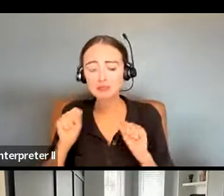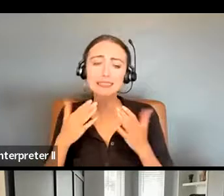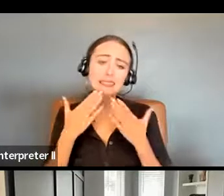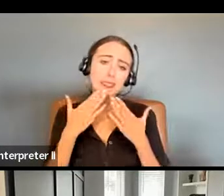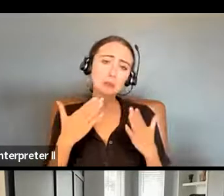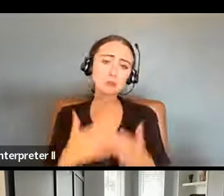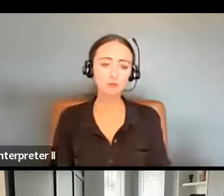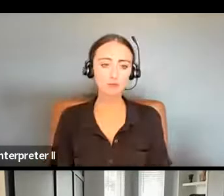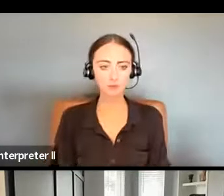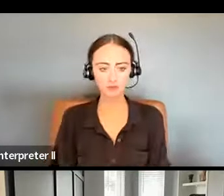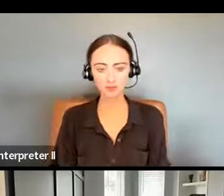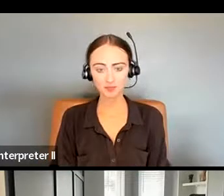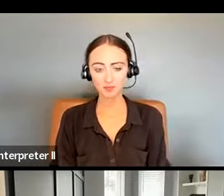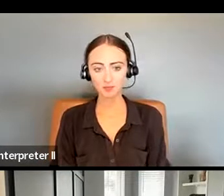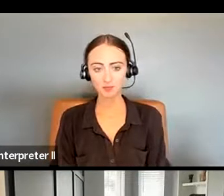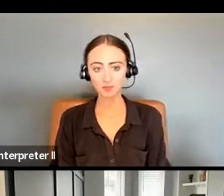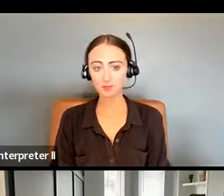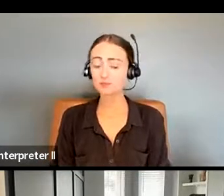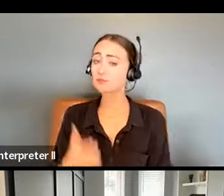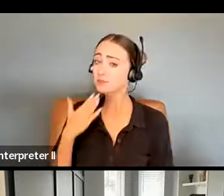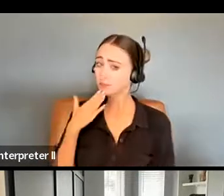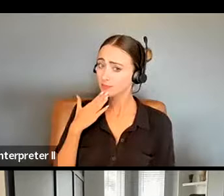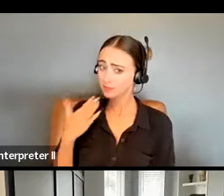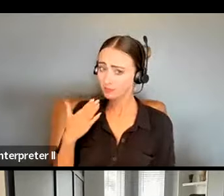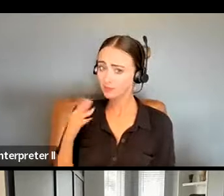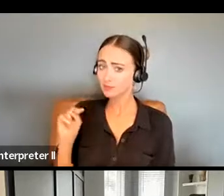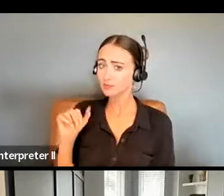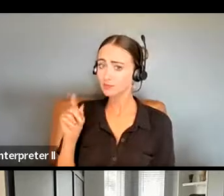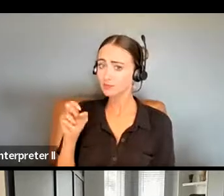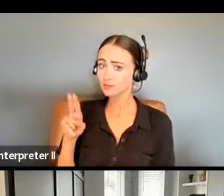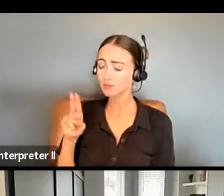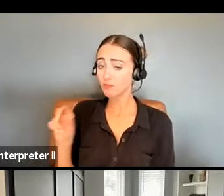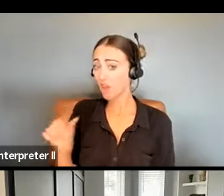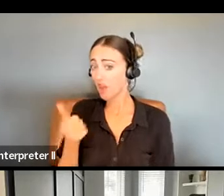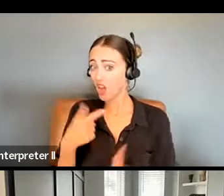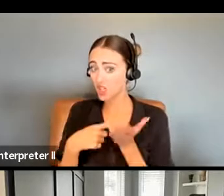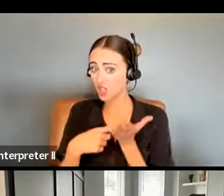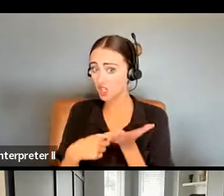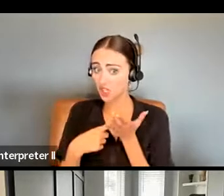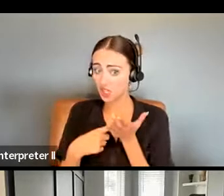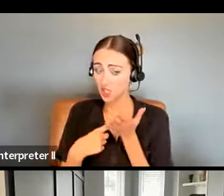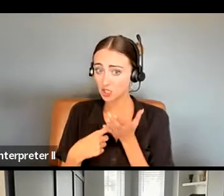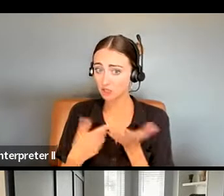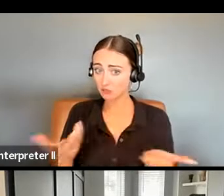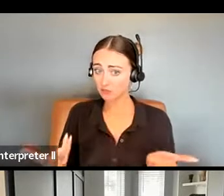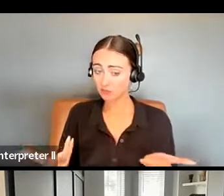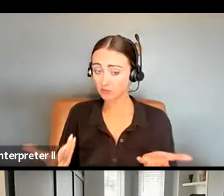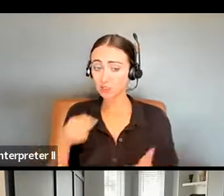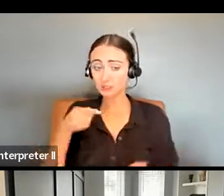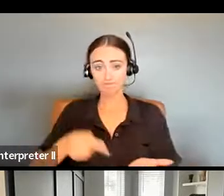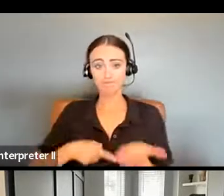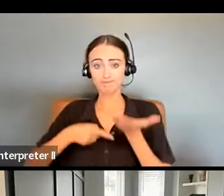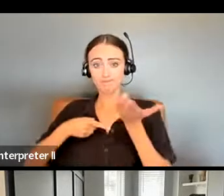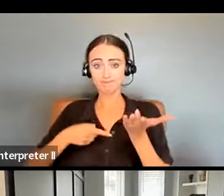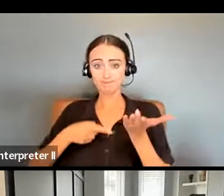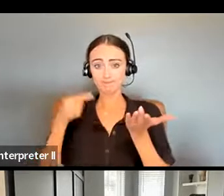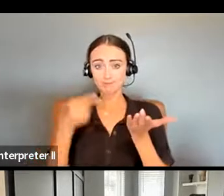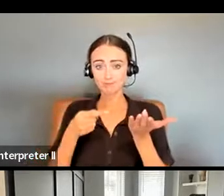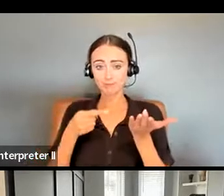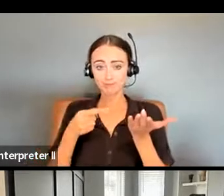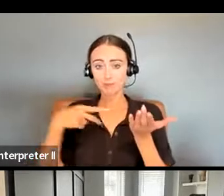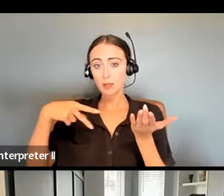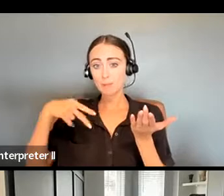Chairman. Thank you, Councilmember Nadeau. Further discussion on, so what we have before us is